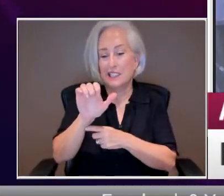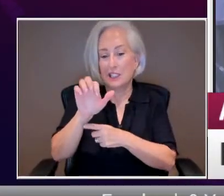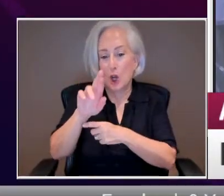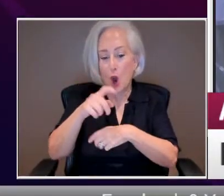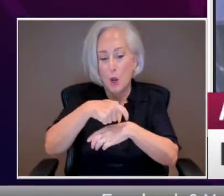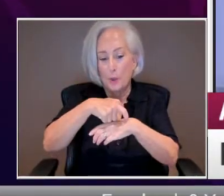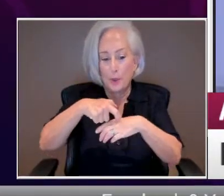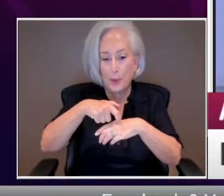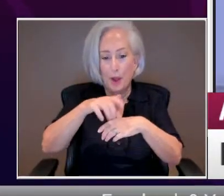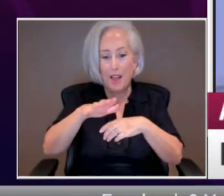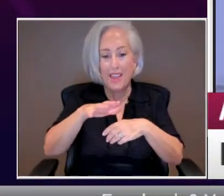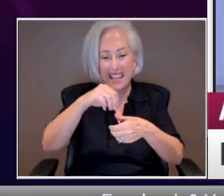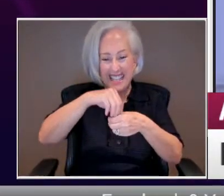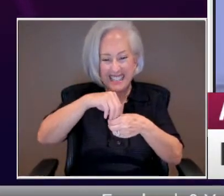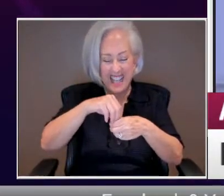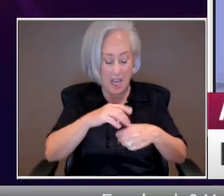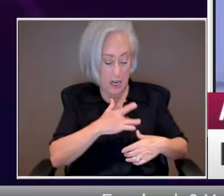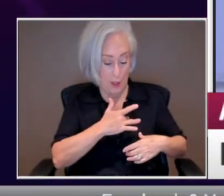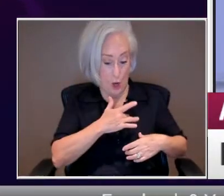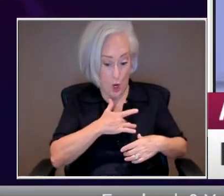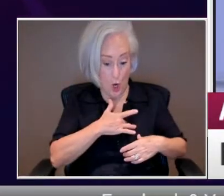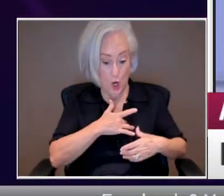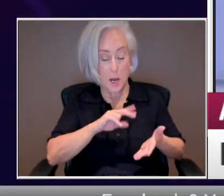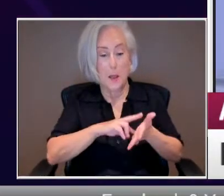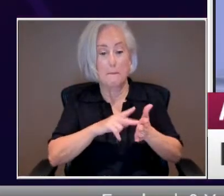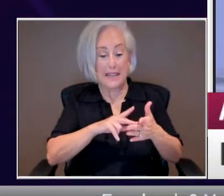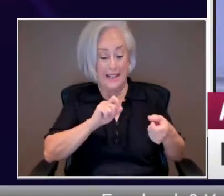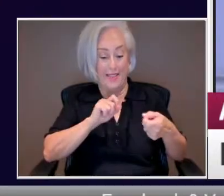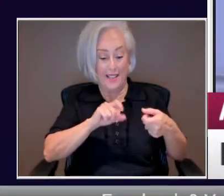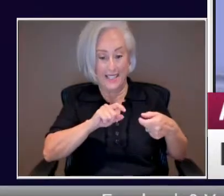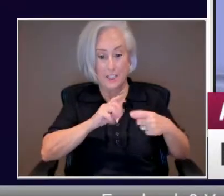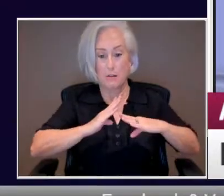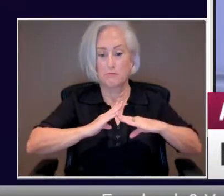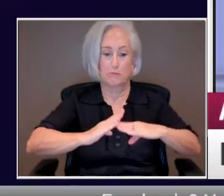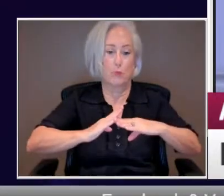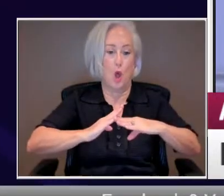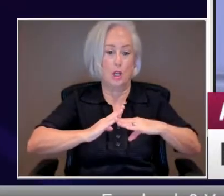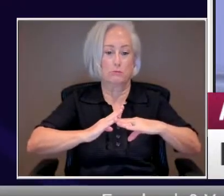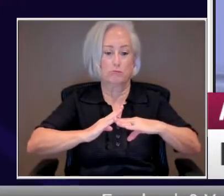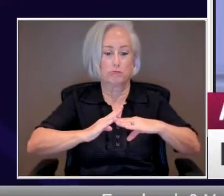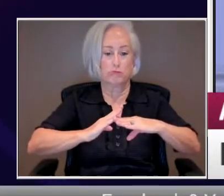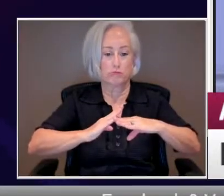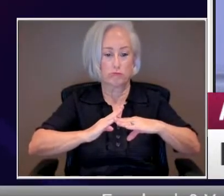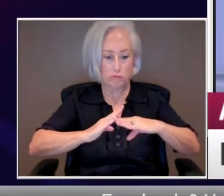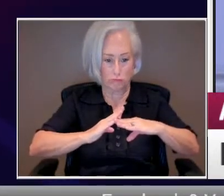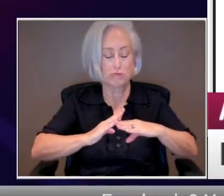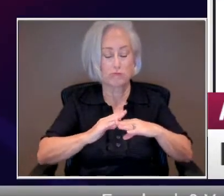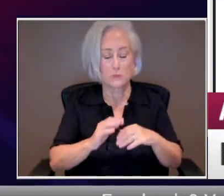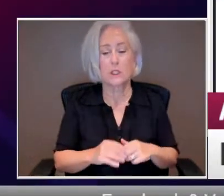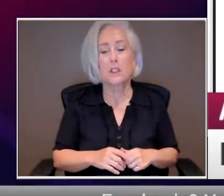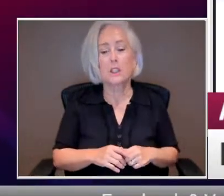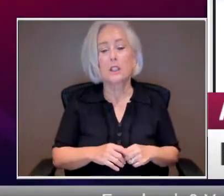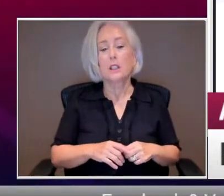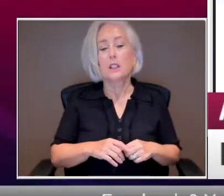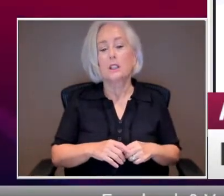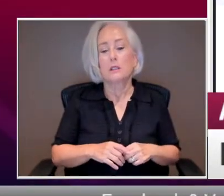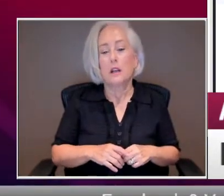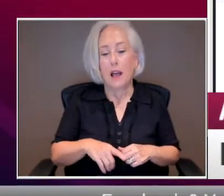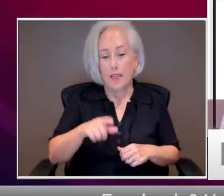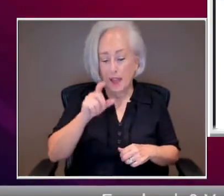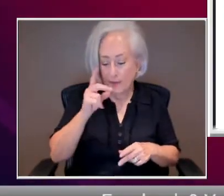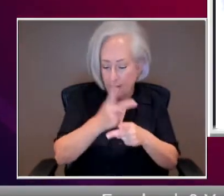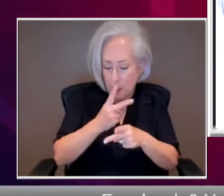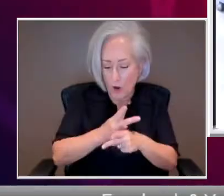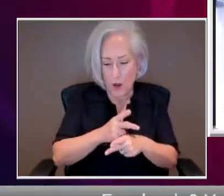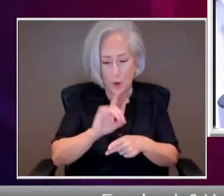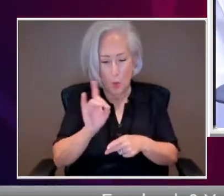And usually during that procedure we can make those signals happen. so that way we can find out exactly where they're coming from to make